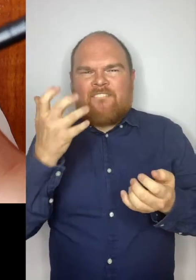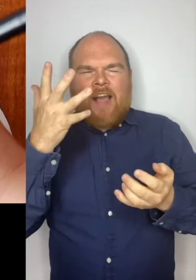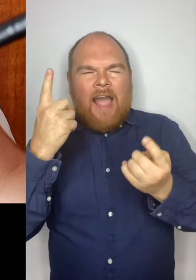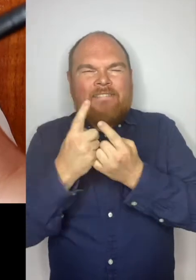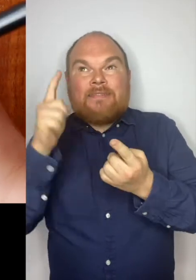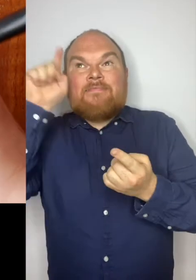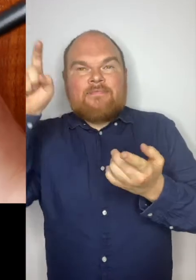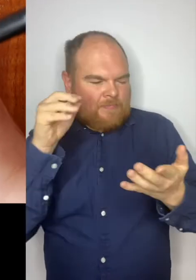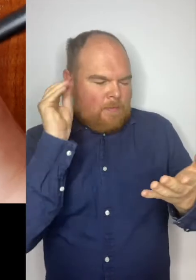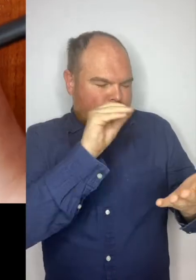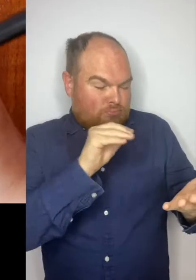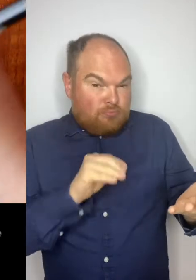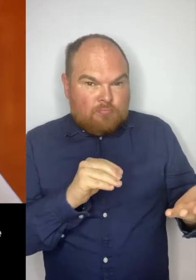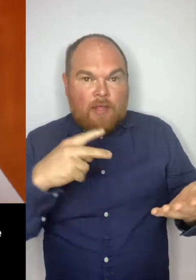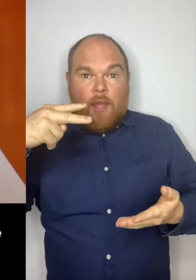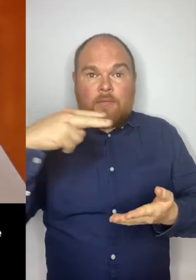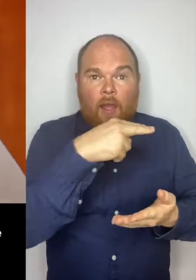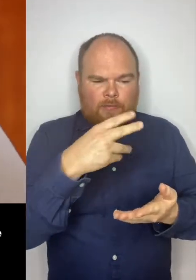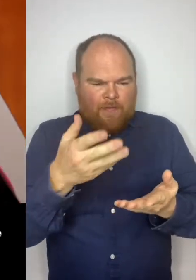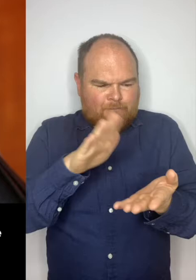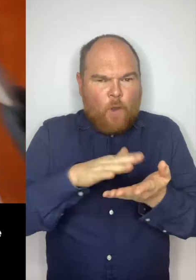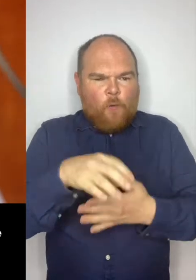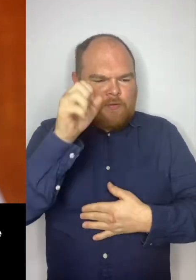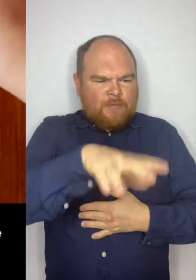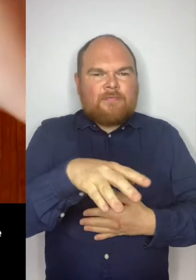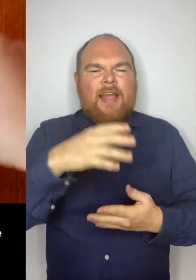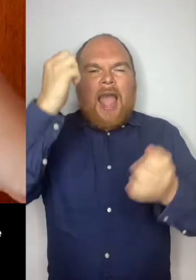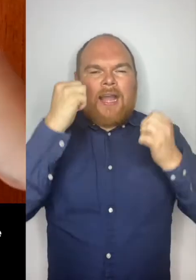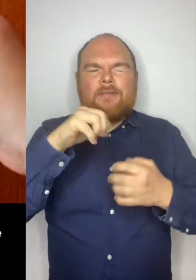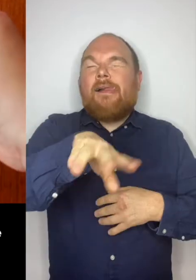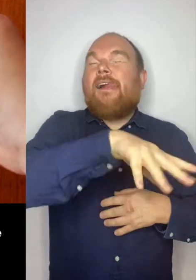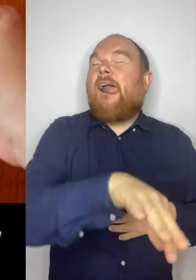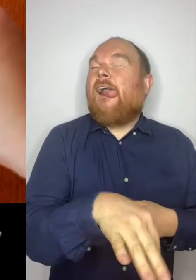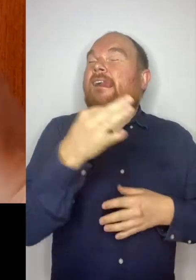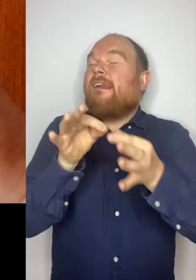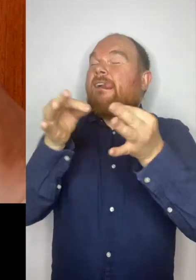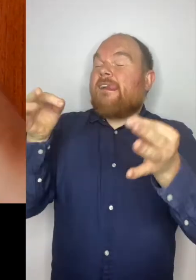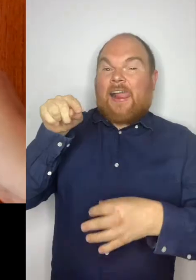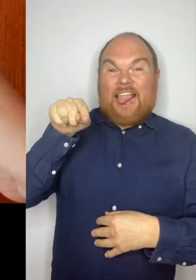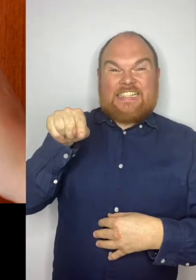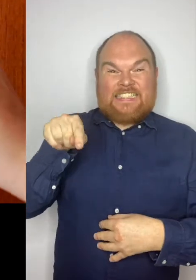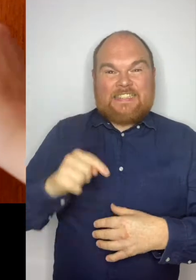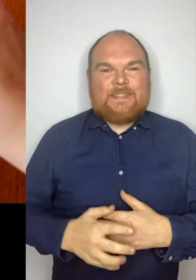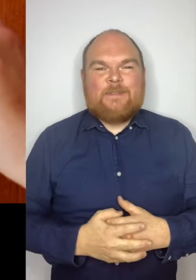friends, shopping, the cinema. Now cut them out, put them in the container and pick one out at random.